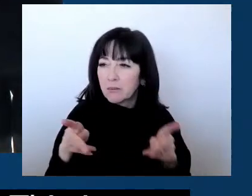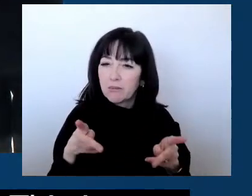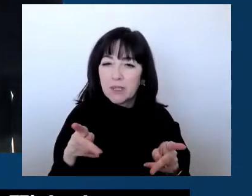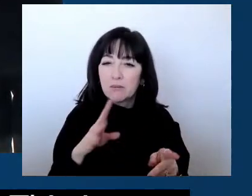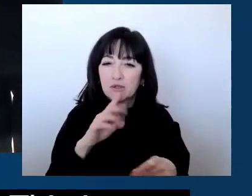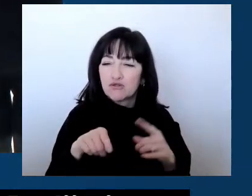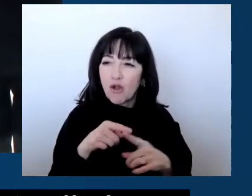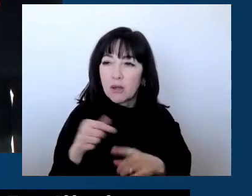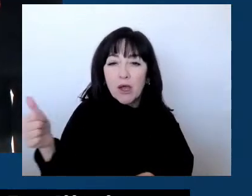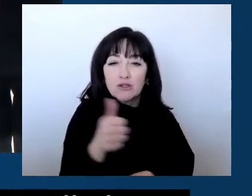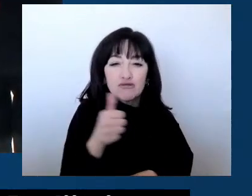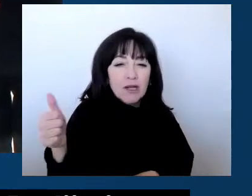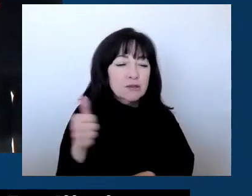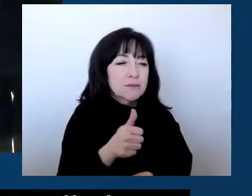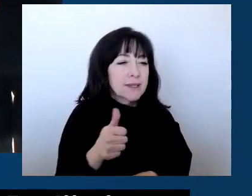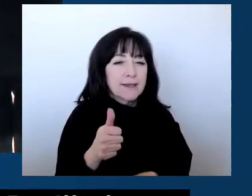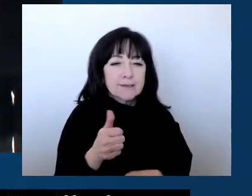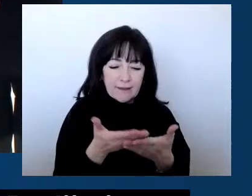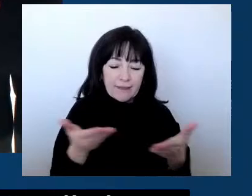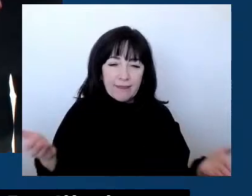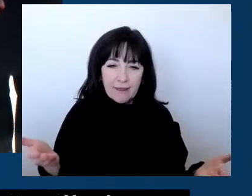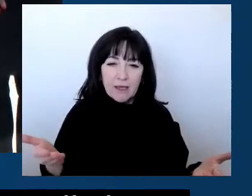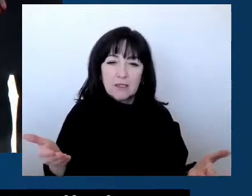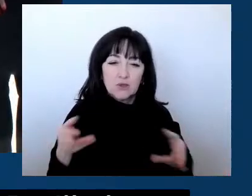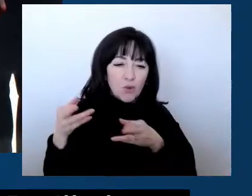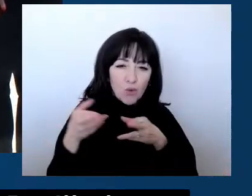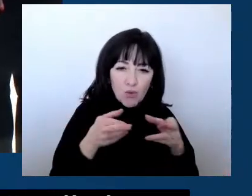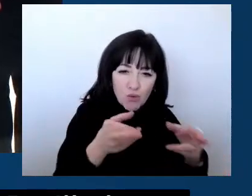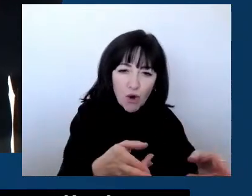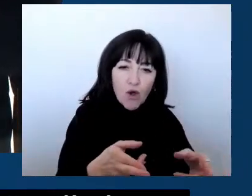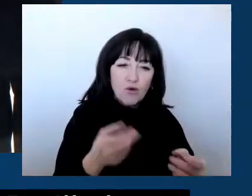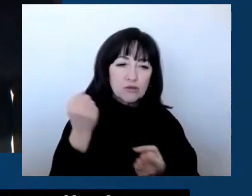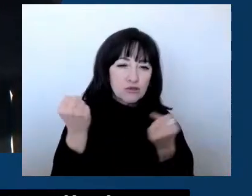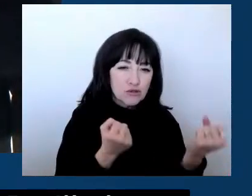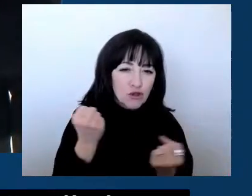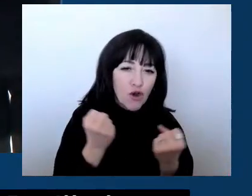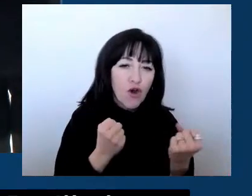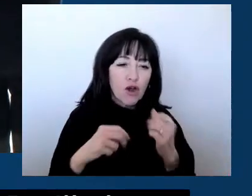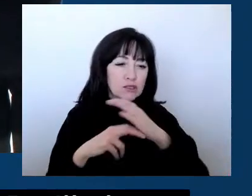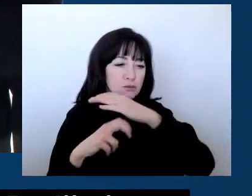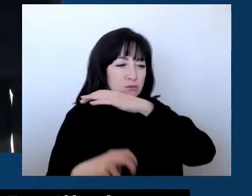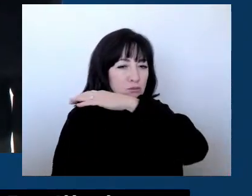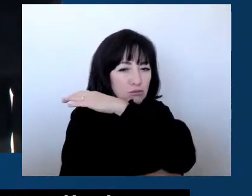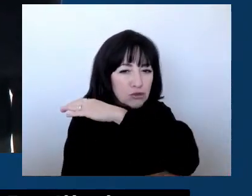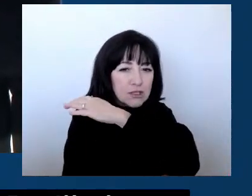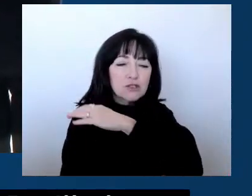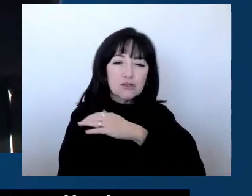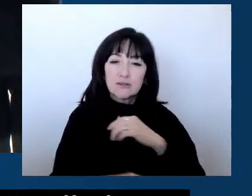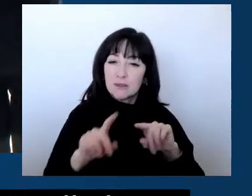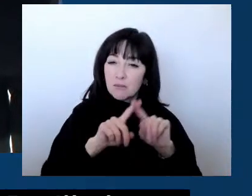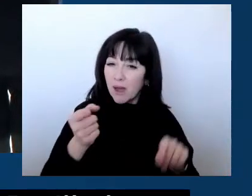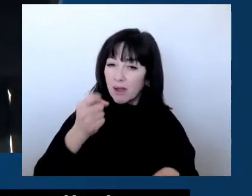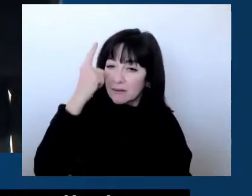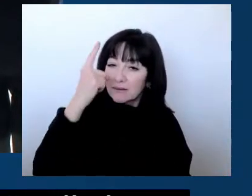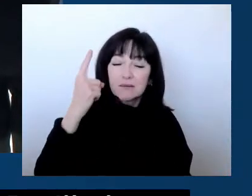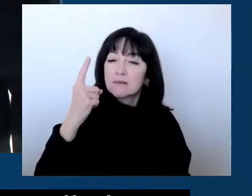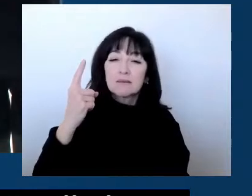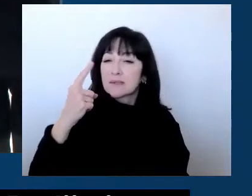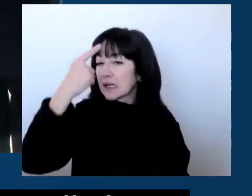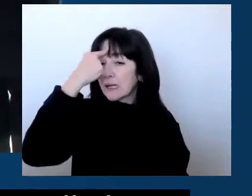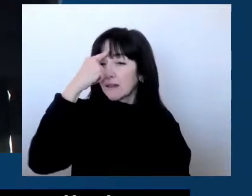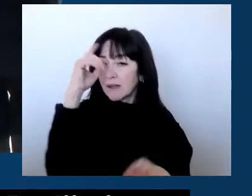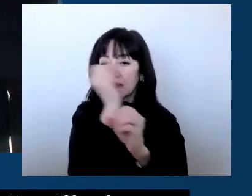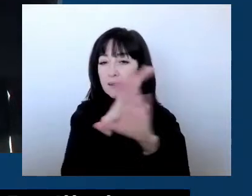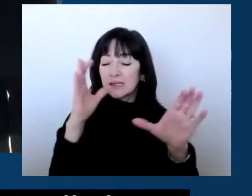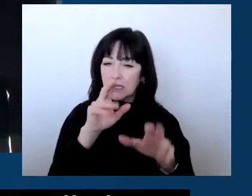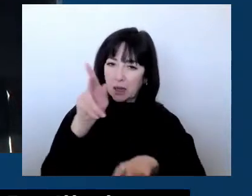roads, bridges, buses, cars, and we care about those things. But of course the whole point of this is people. The people who count on the